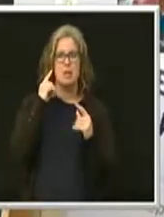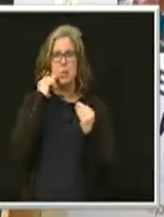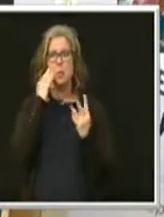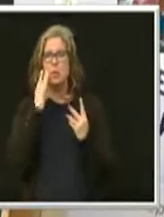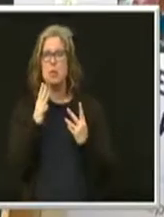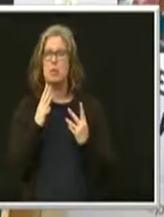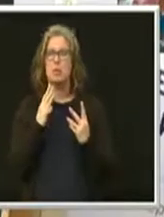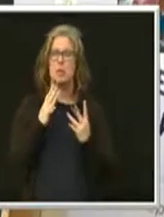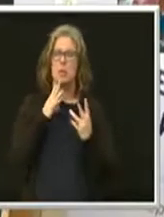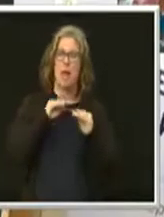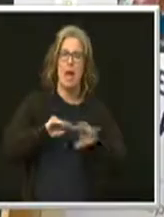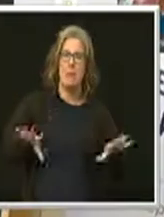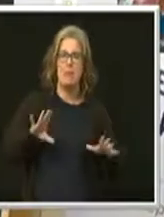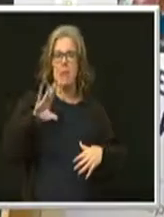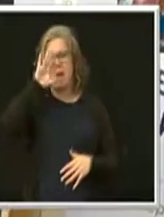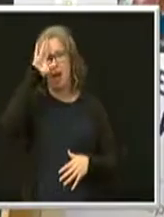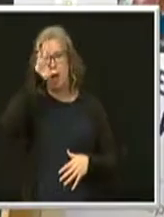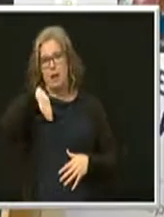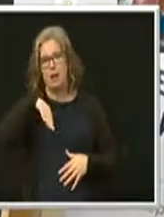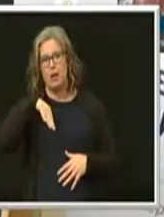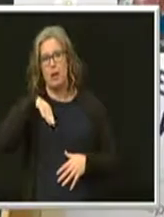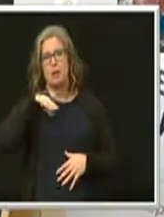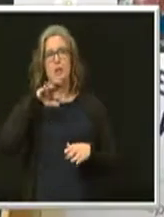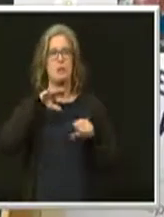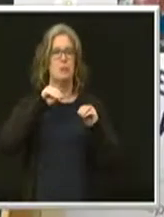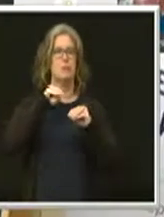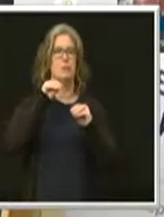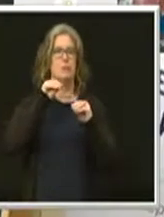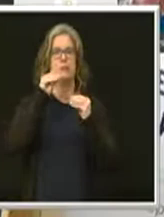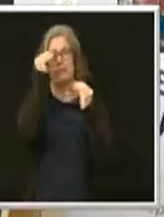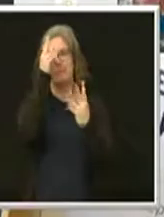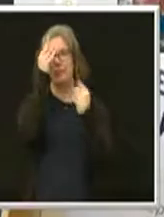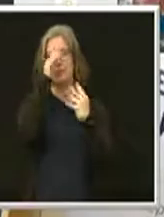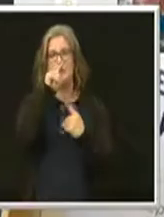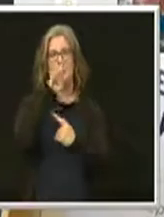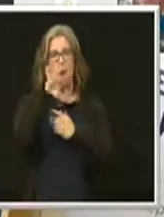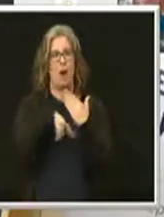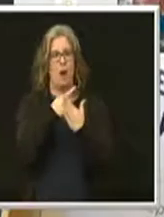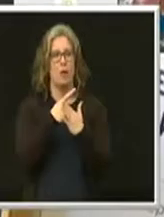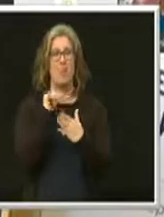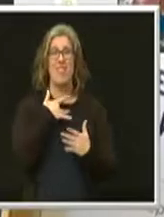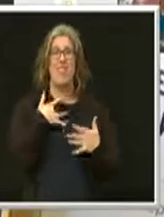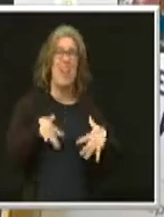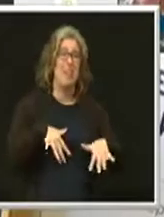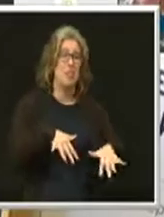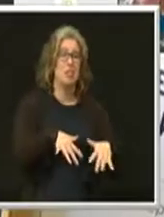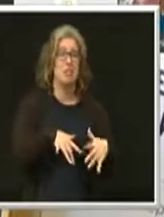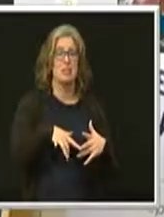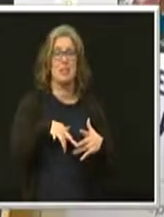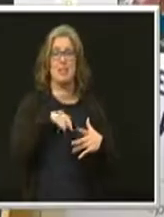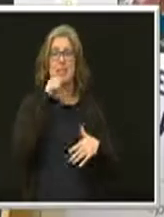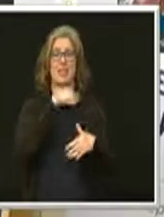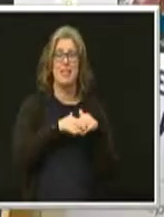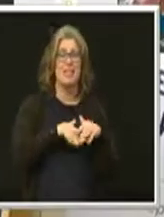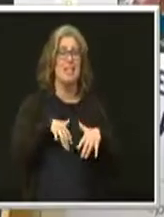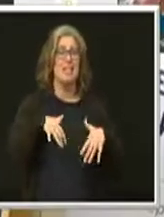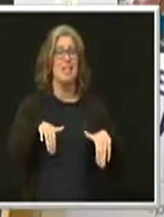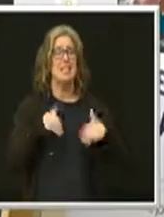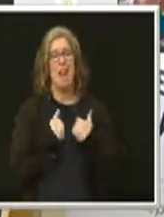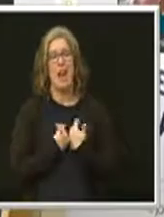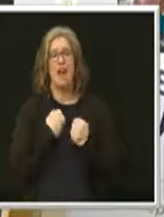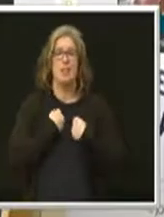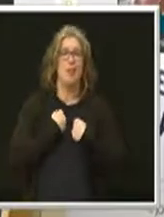about the epidemic, I know it's on 24 hours a day, it's not surprising that we could also feel anxious, uneasy, tired, exhausted,